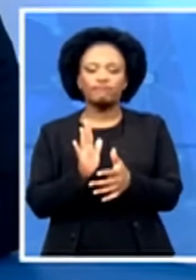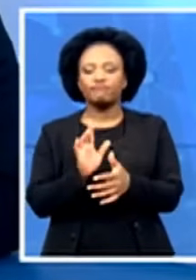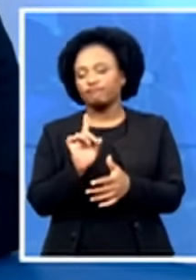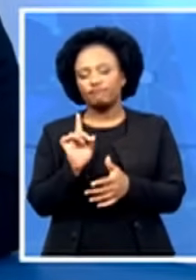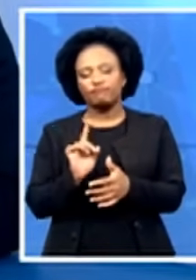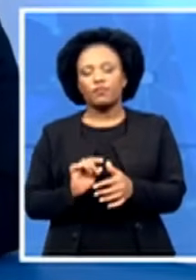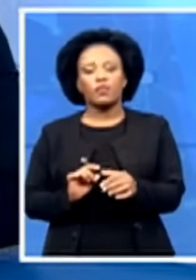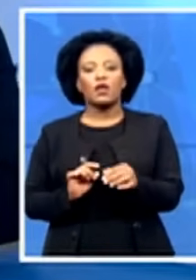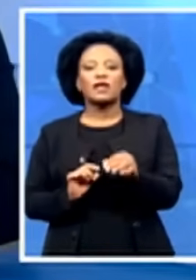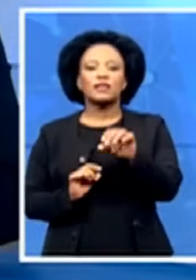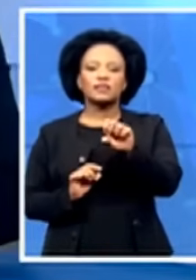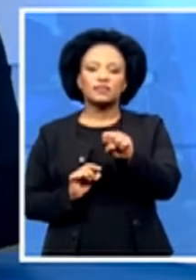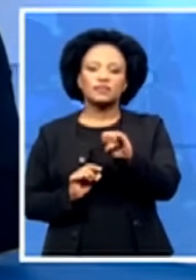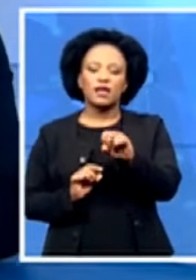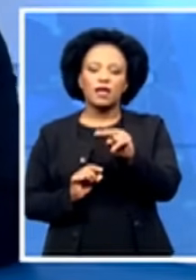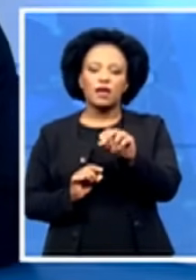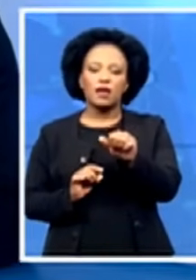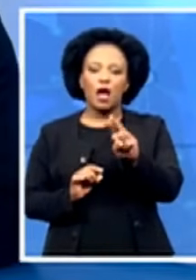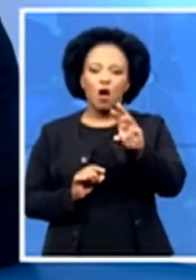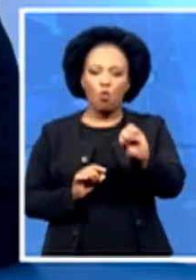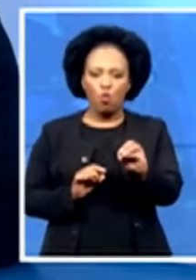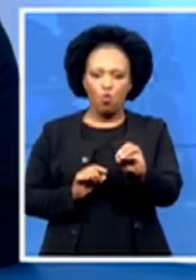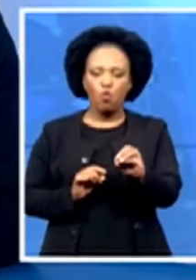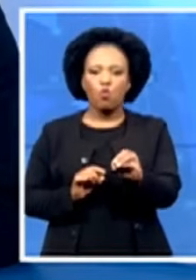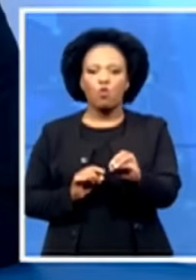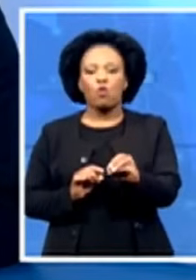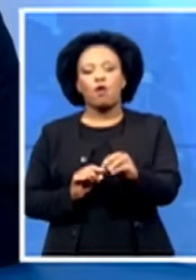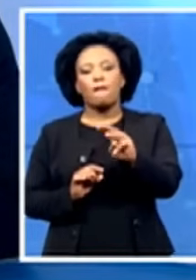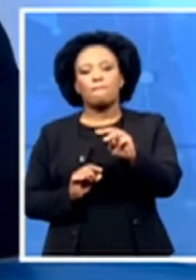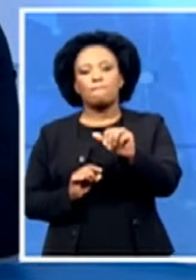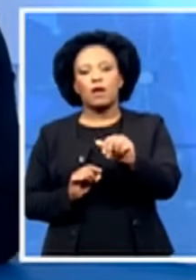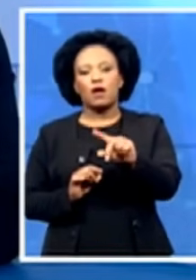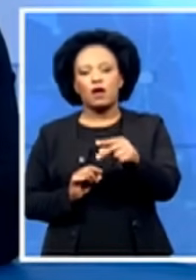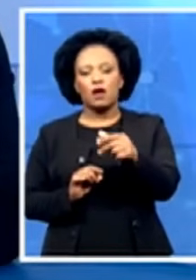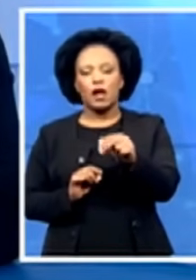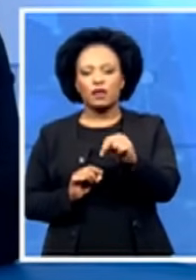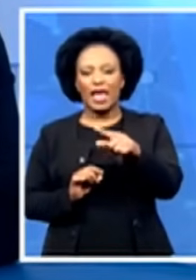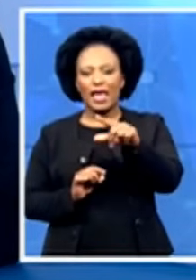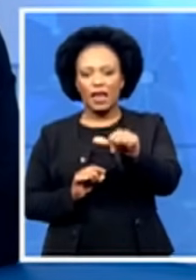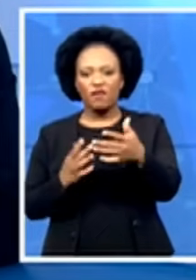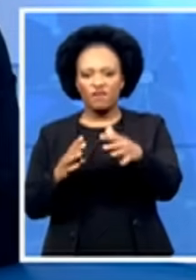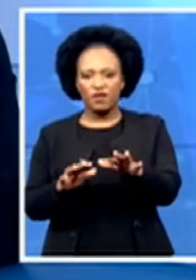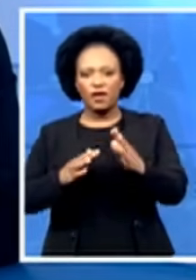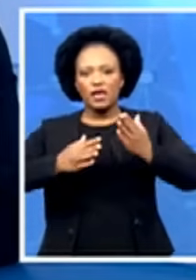that is Makangela. Yeah, he's been giving us a legal overview of what the case is all about. And as